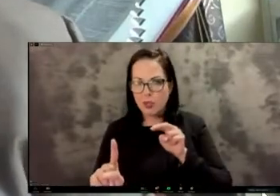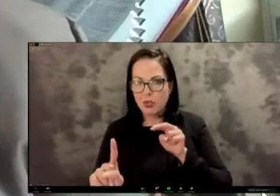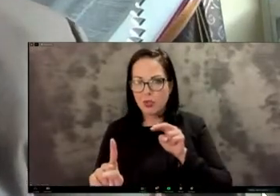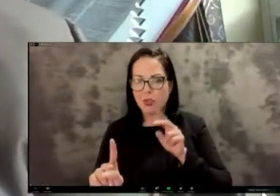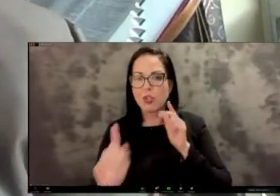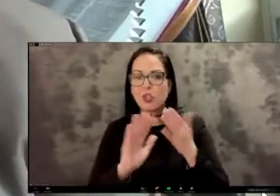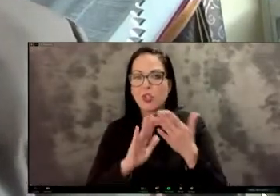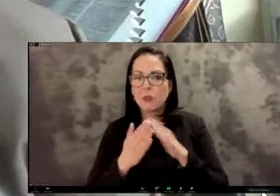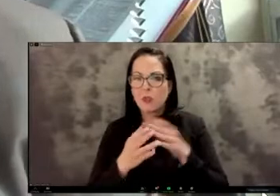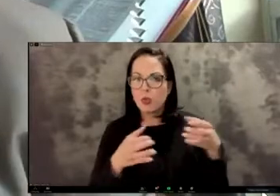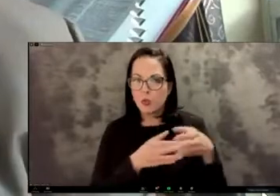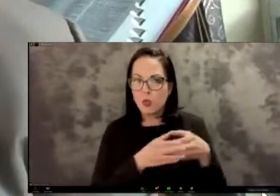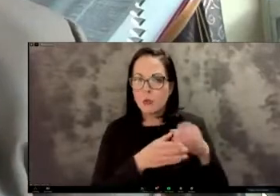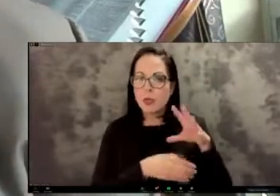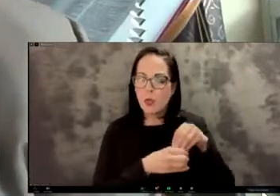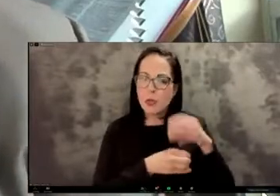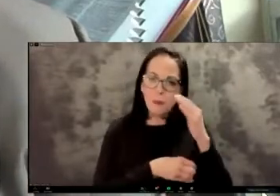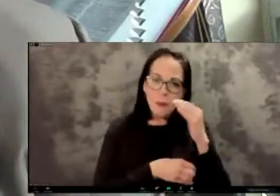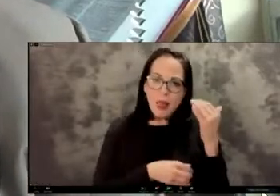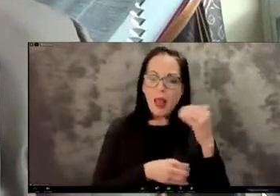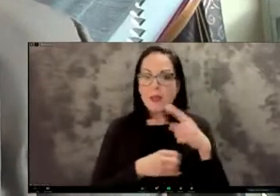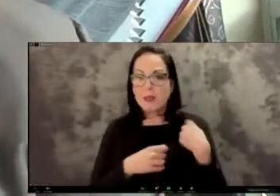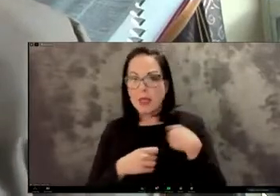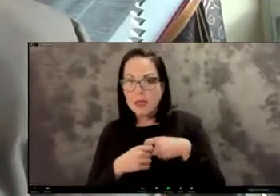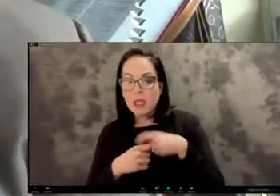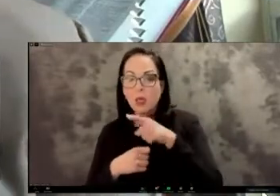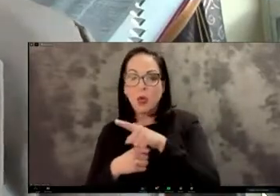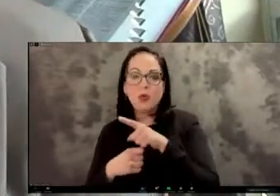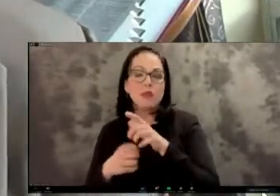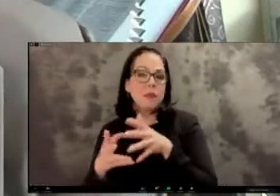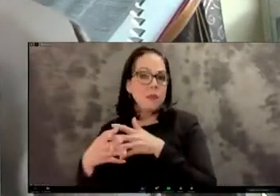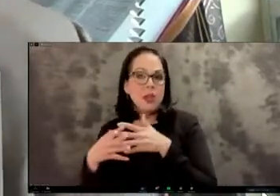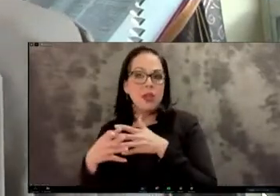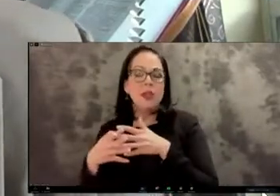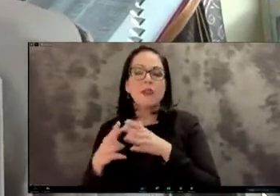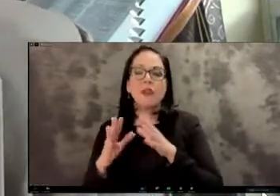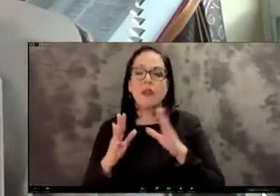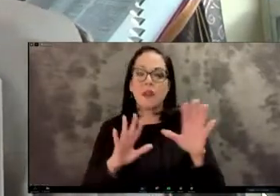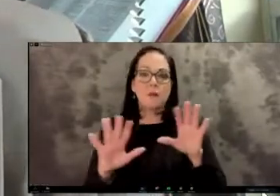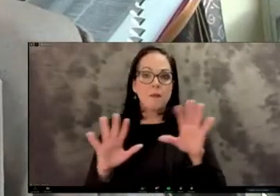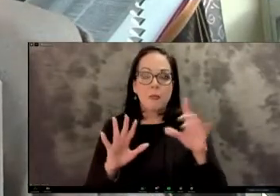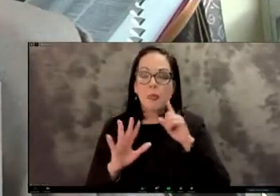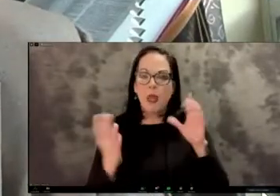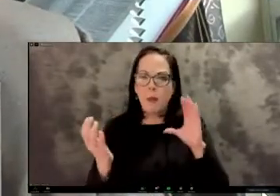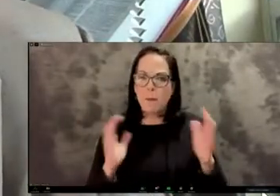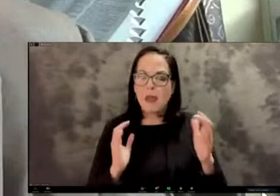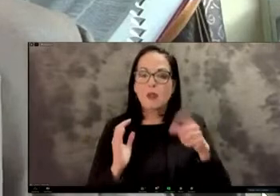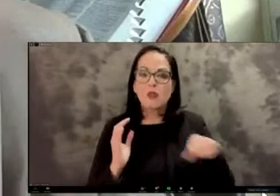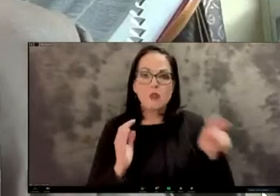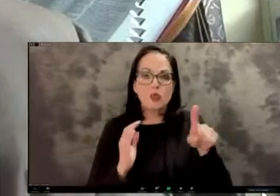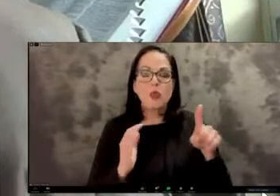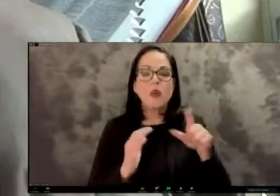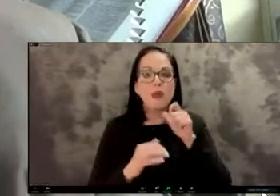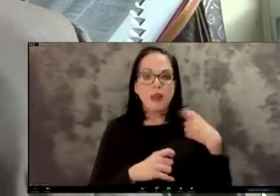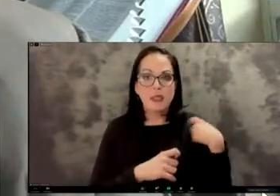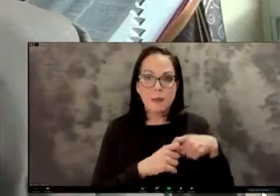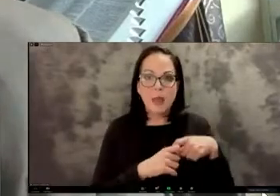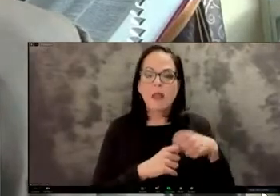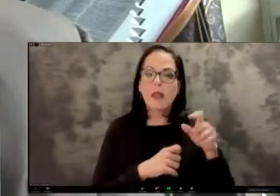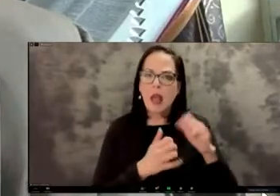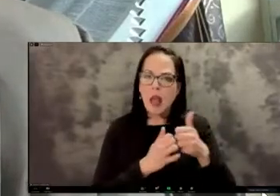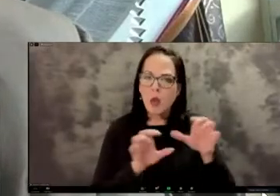community groups, including Black, Hispanic, Latino, Asian American populations compared to non-Hispanic white populations, of how well they're